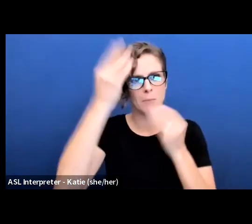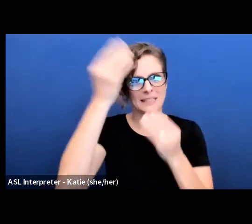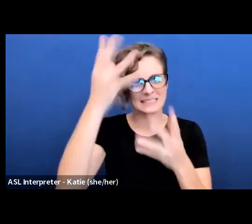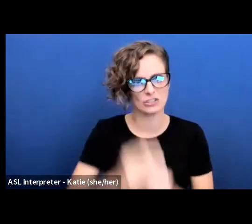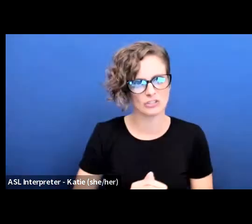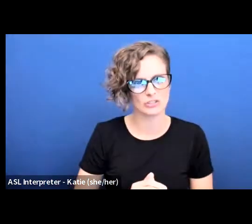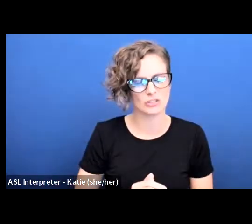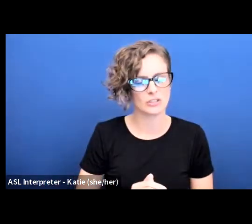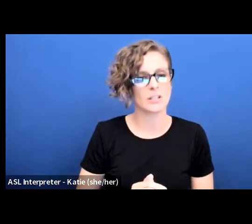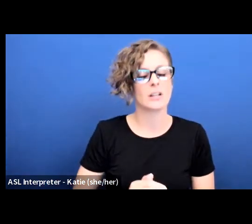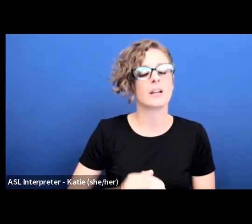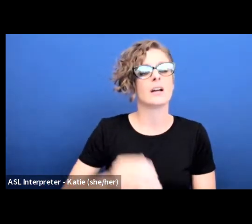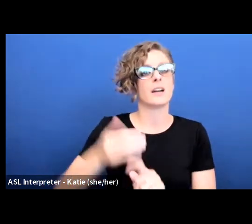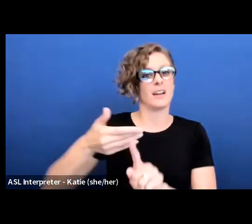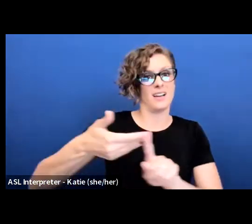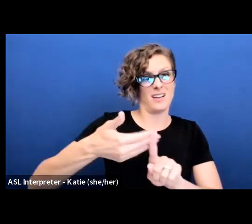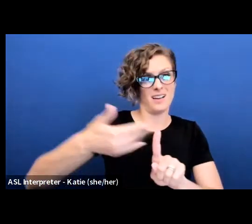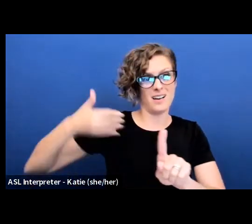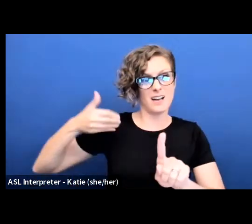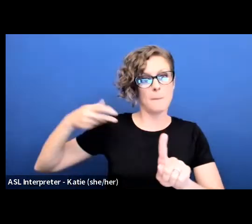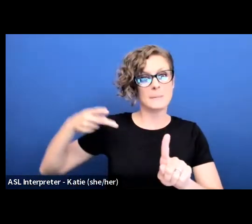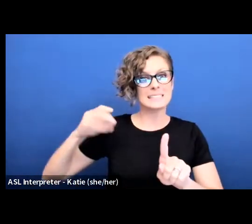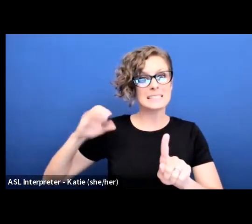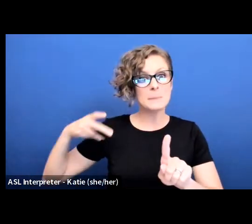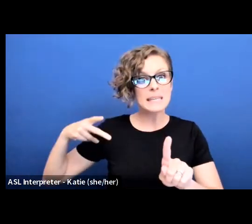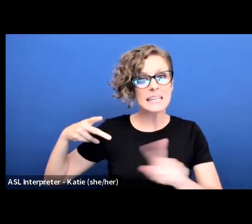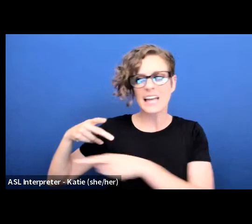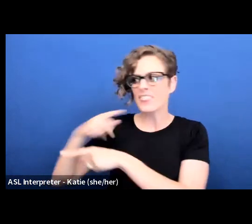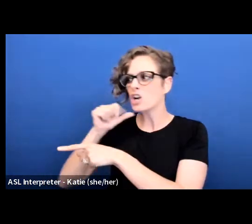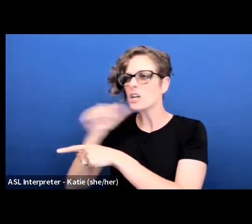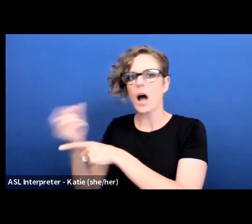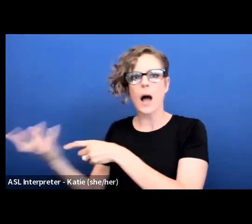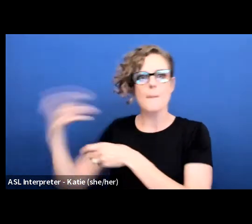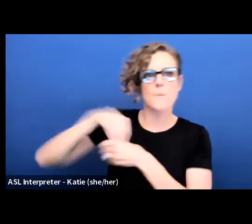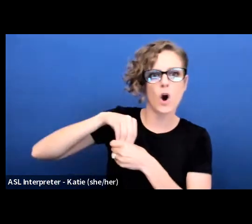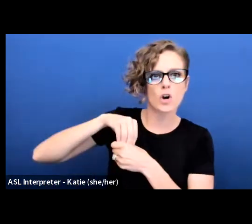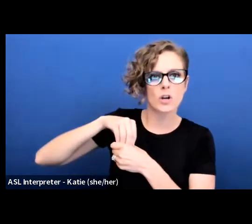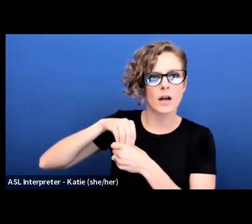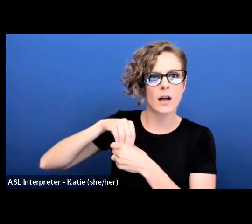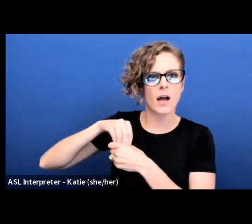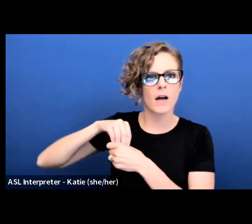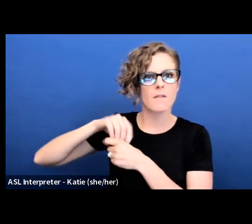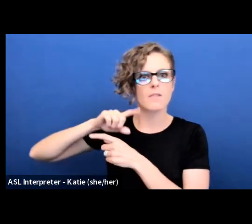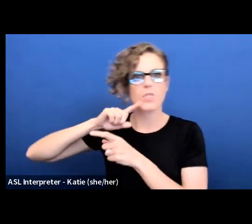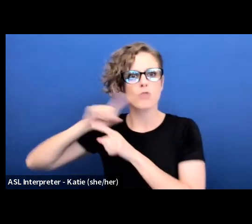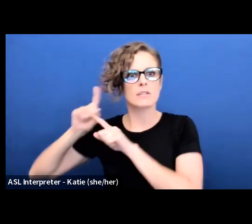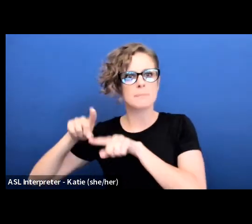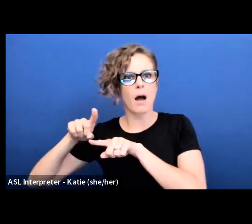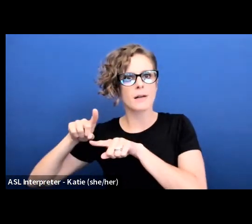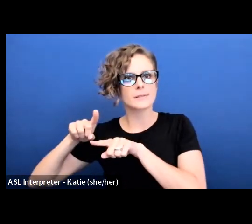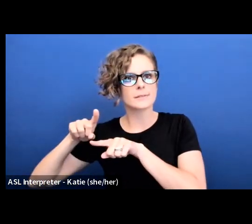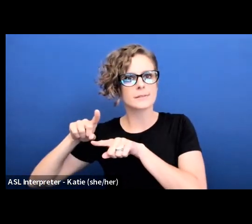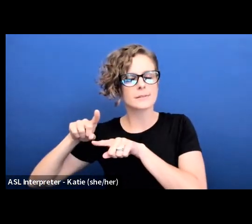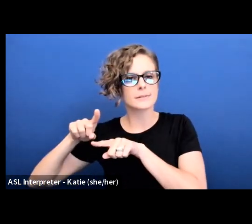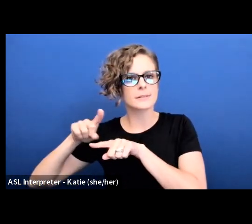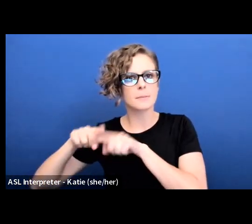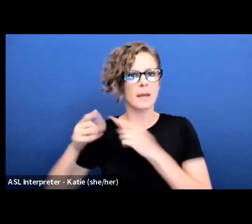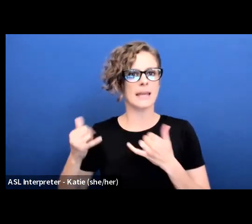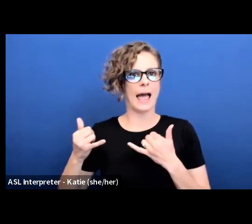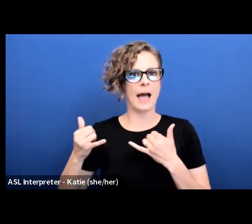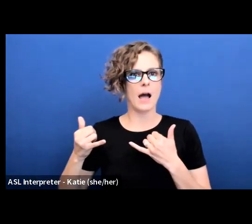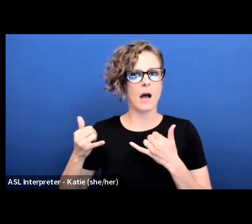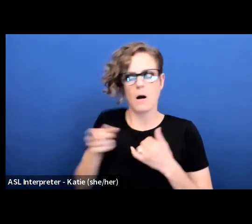primary care doctors, a lot of them have not really been part of the pandemic response, but then are now sort of expected to just get ready to test